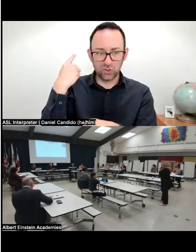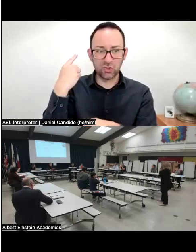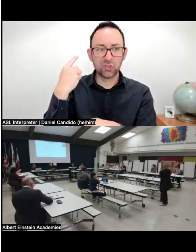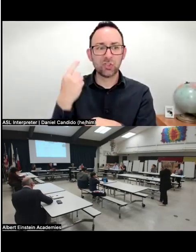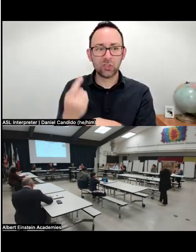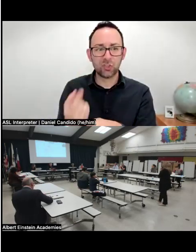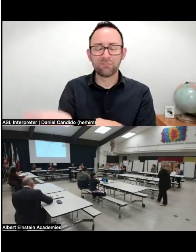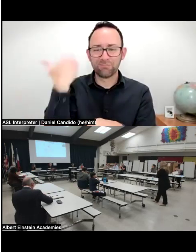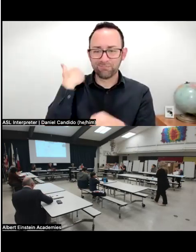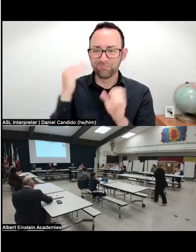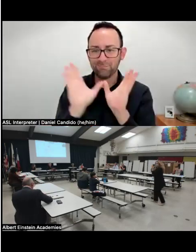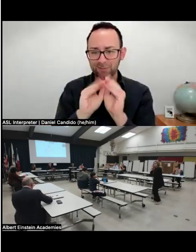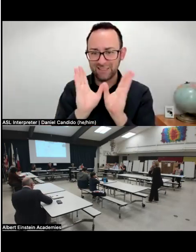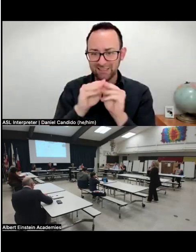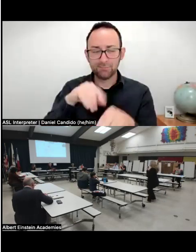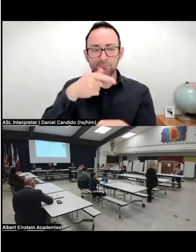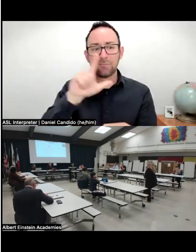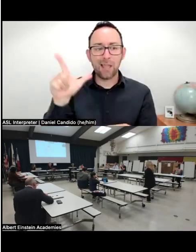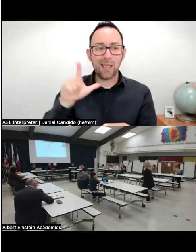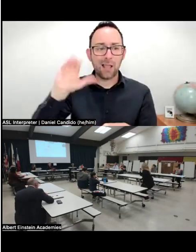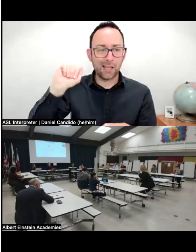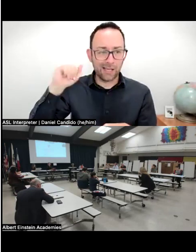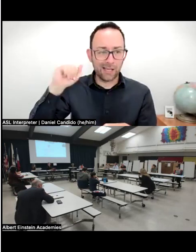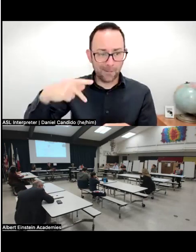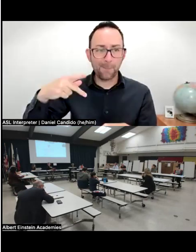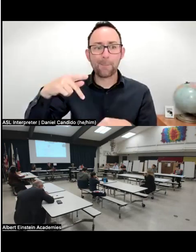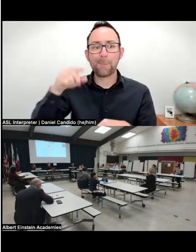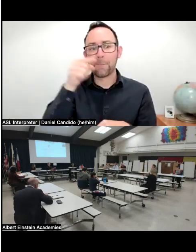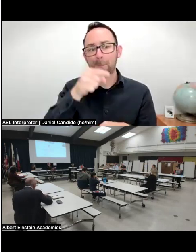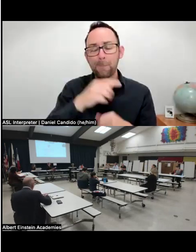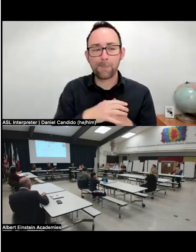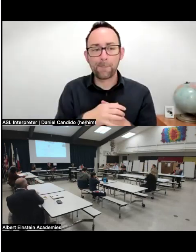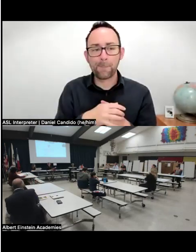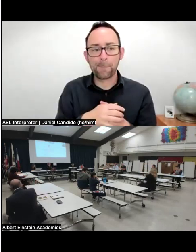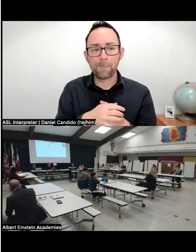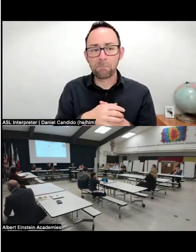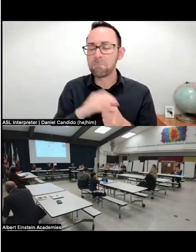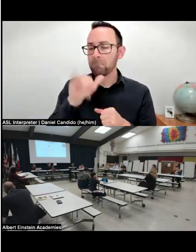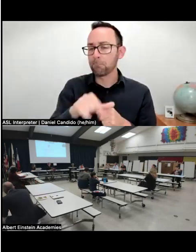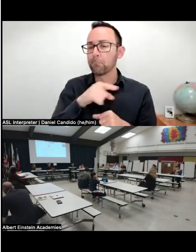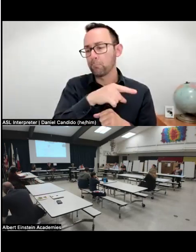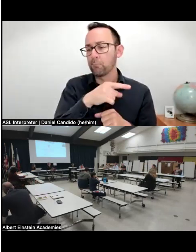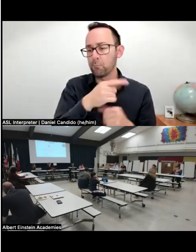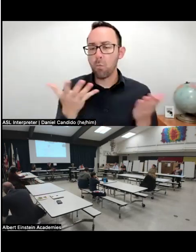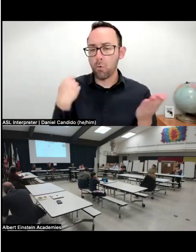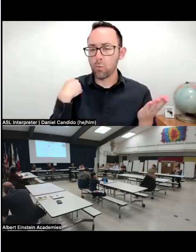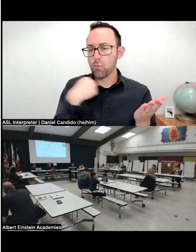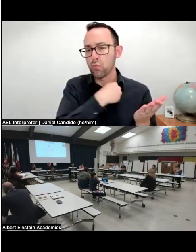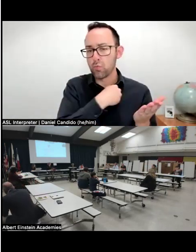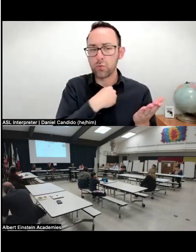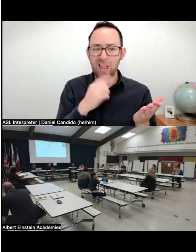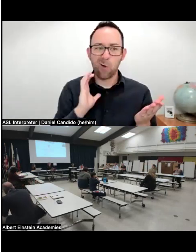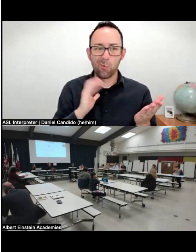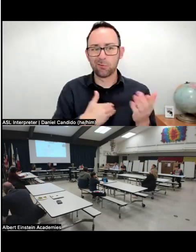meeting. The LCAP is what we are, kind of our big thing that we